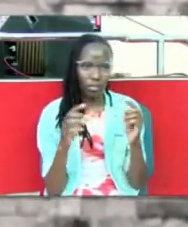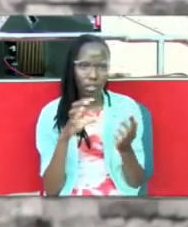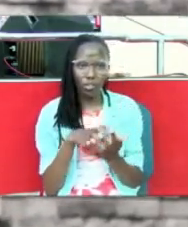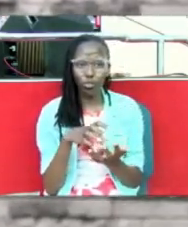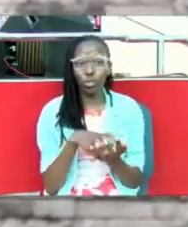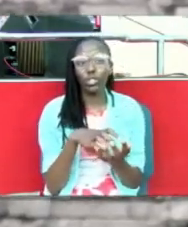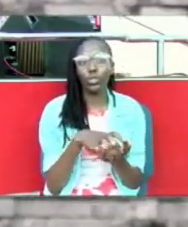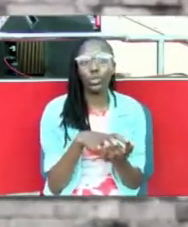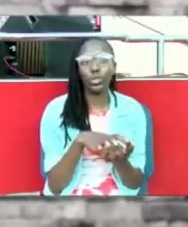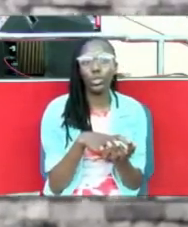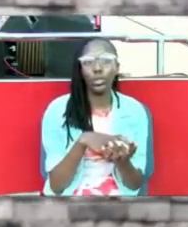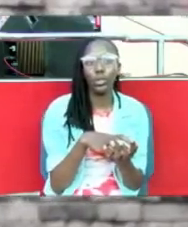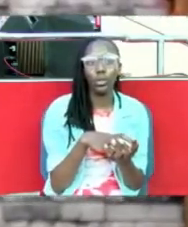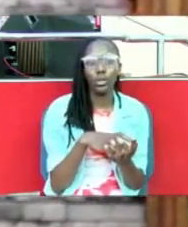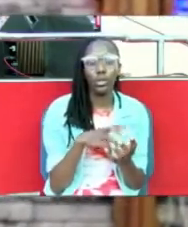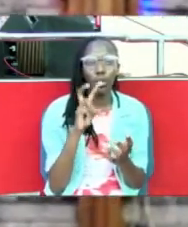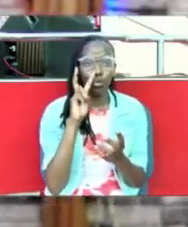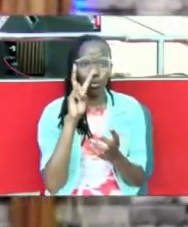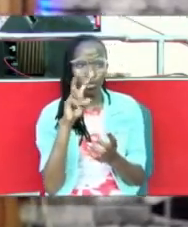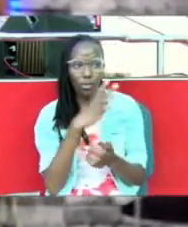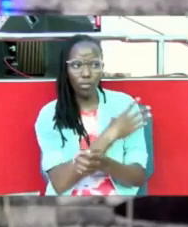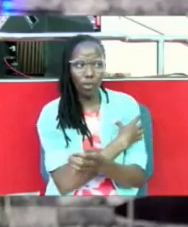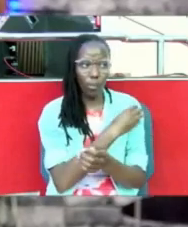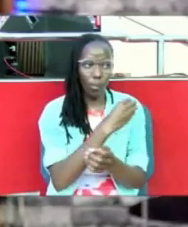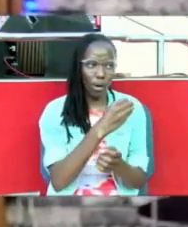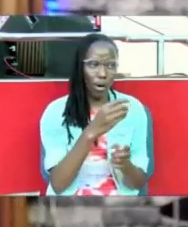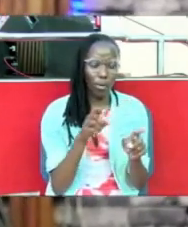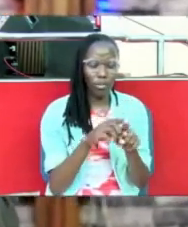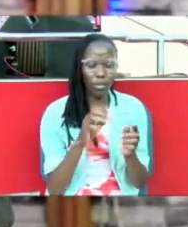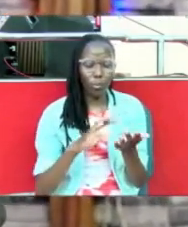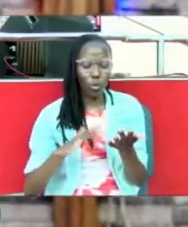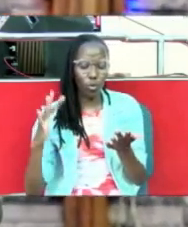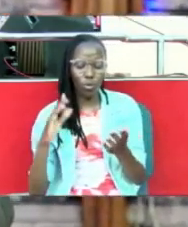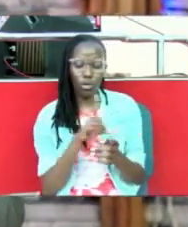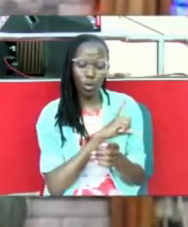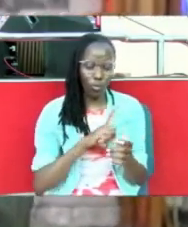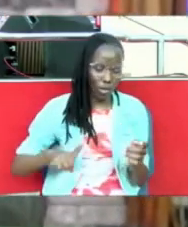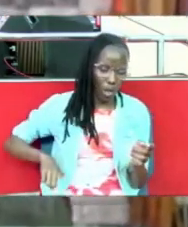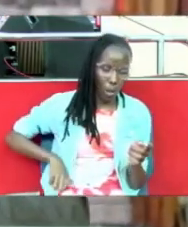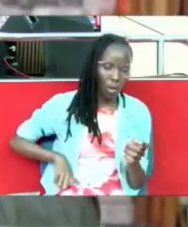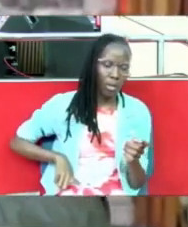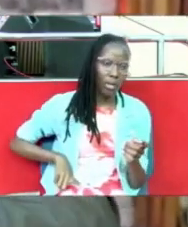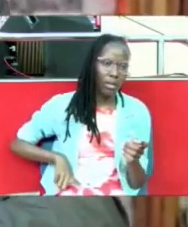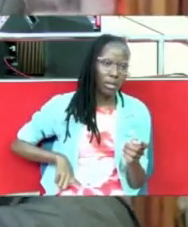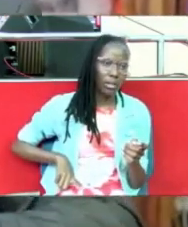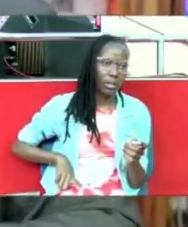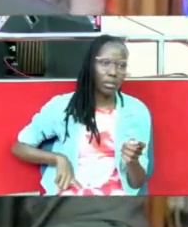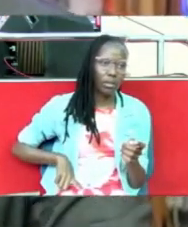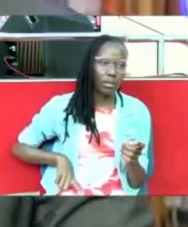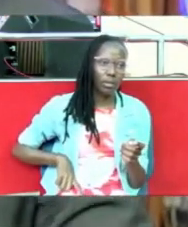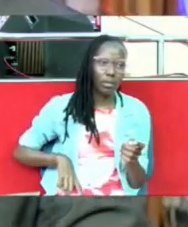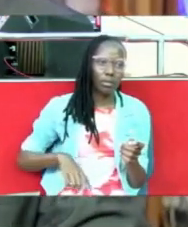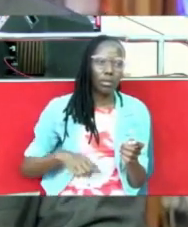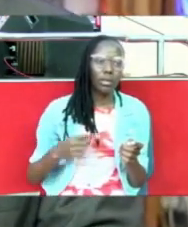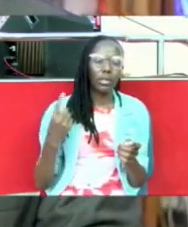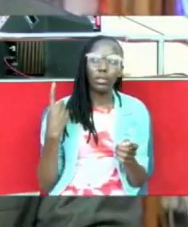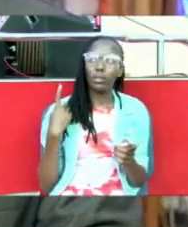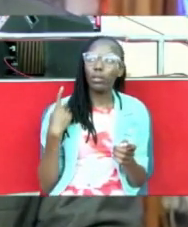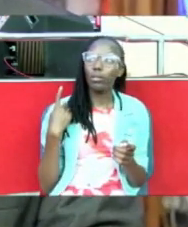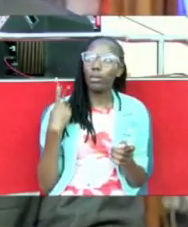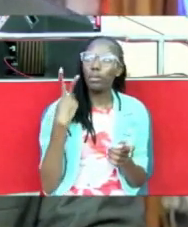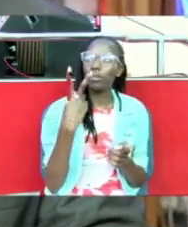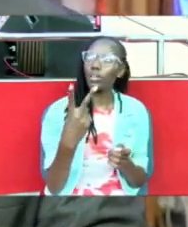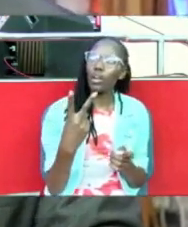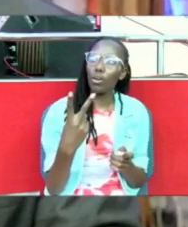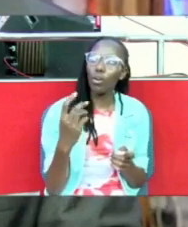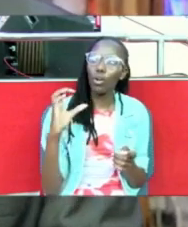zetu tofauti. To see the power and the glory of God. Kuona nguvu na utukufu wa Mungu. And in 2 Chronicles chapter 32, verse